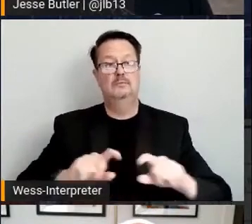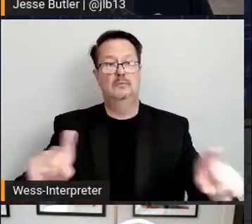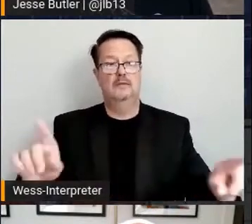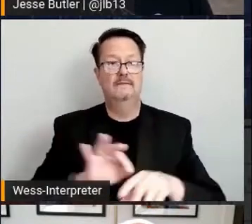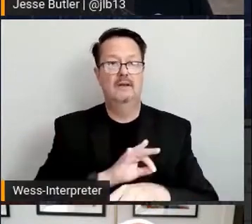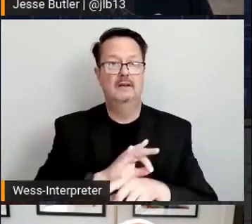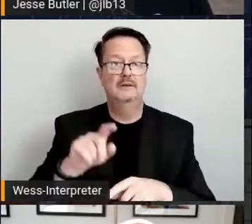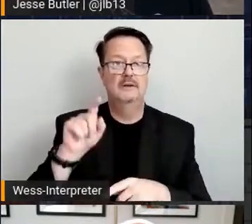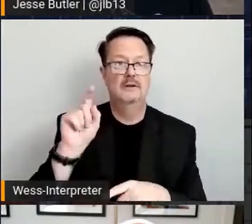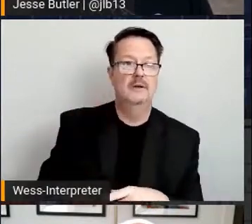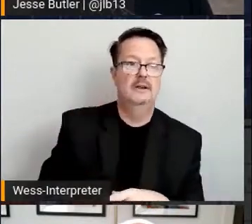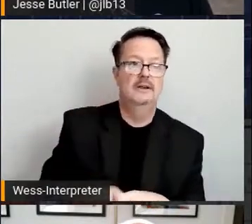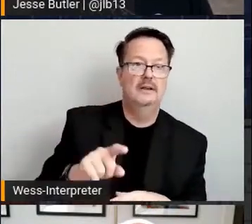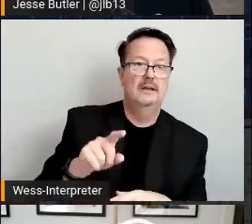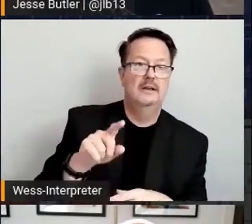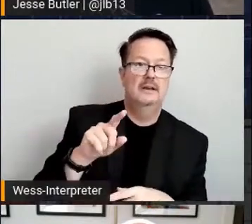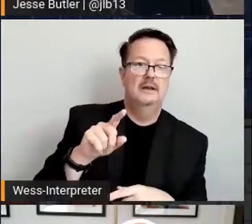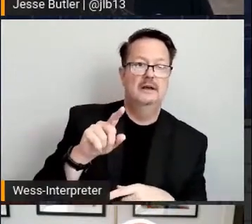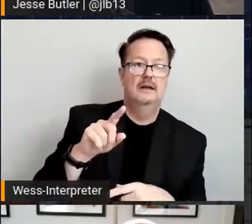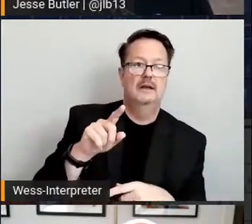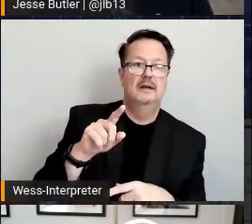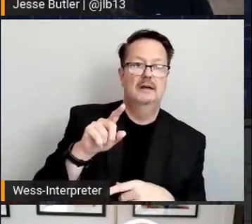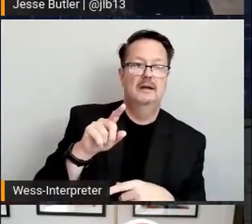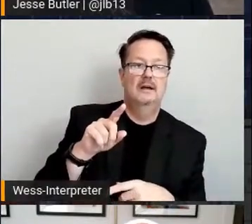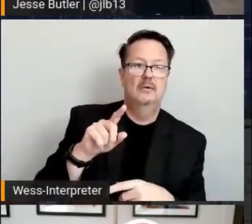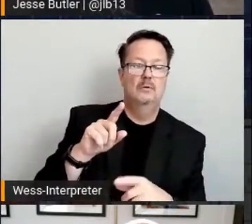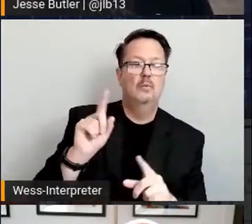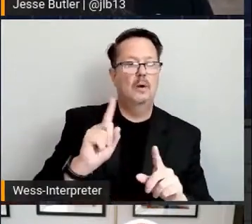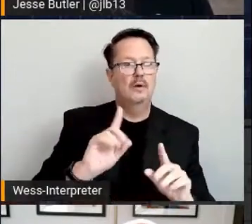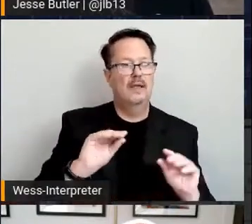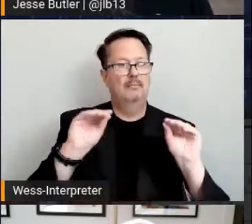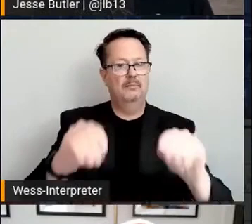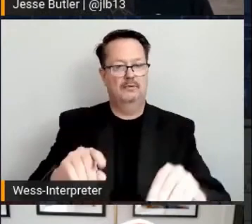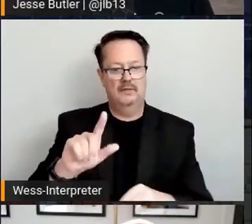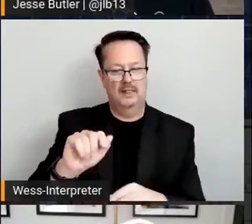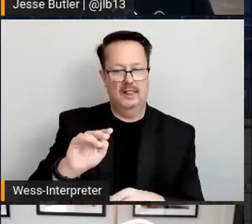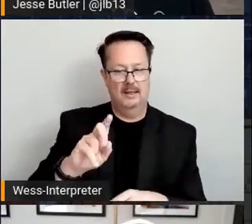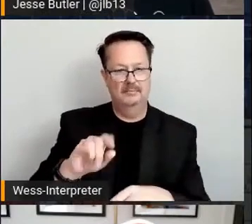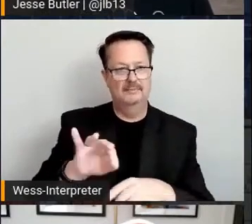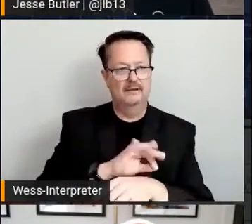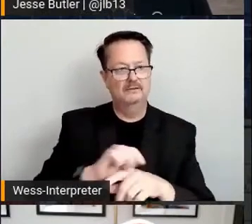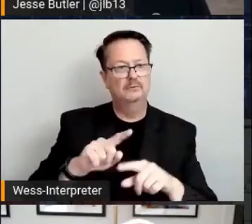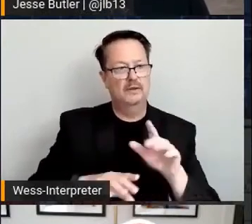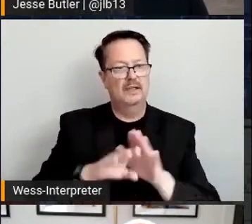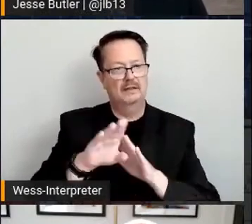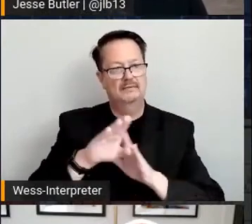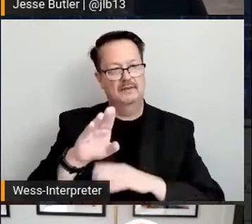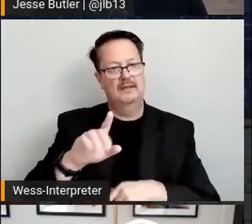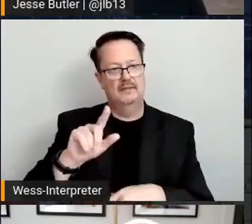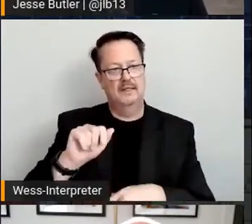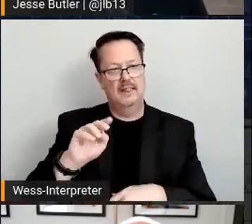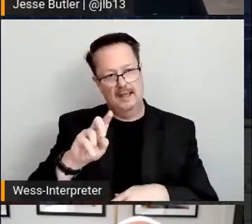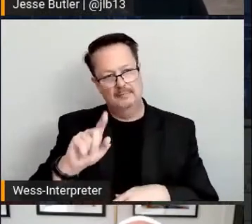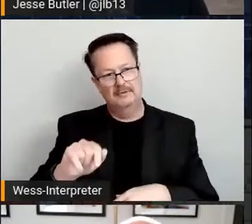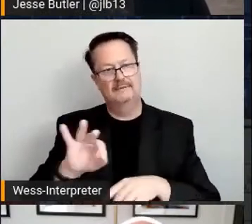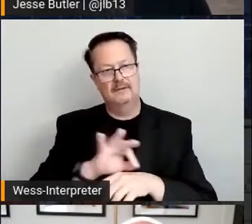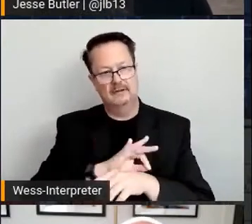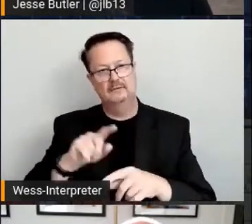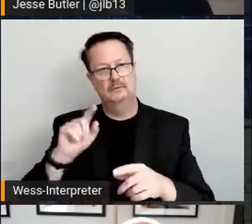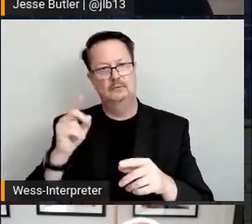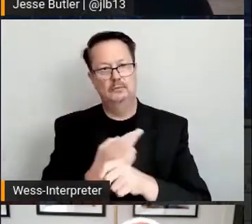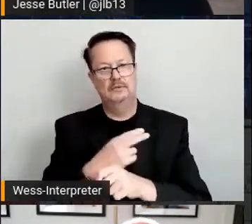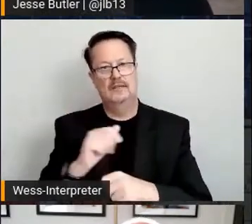an S3 bucket where we're going to put all the Lambda functions, and then so we can create the Lambda functions using ACK. And for that, we